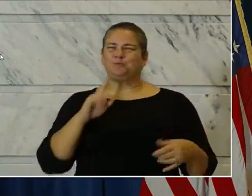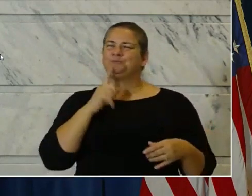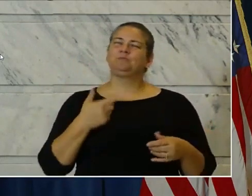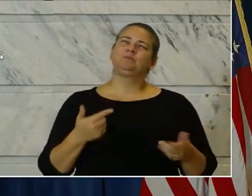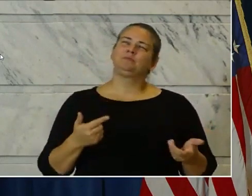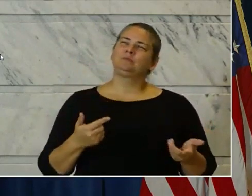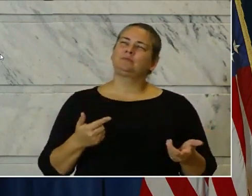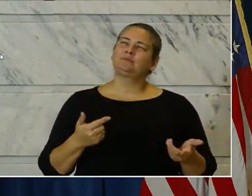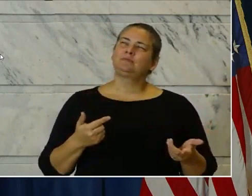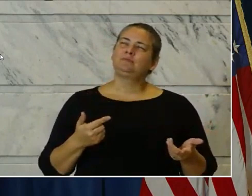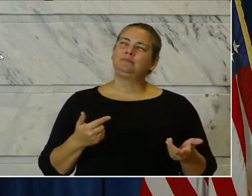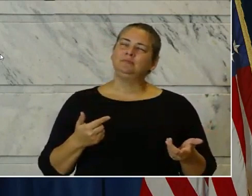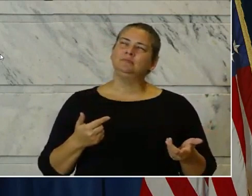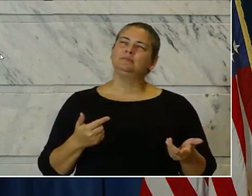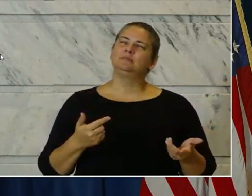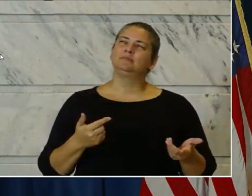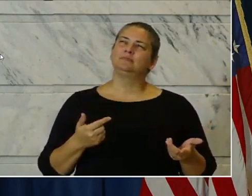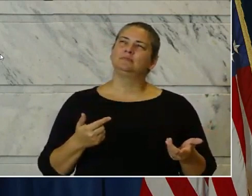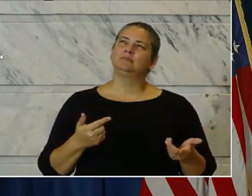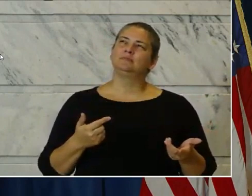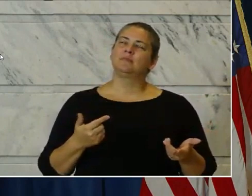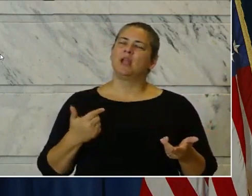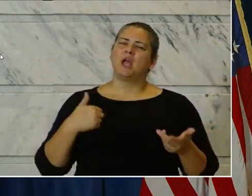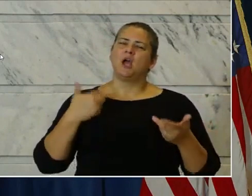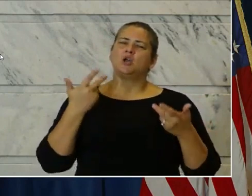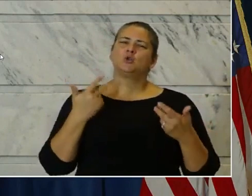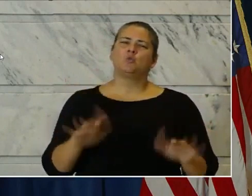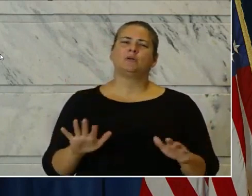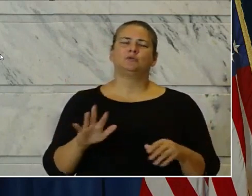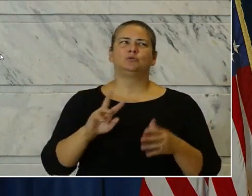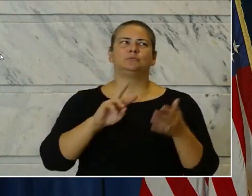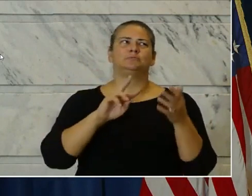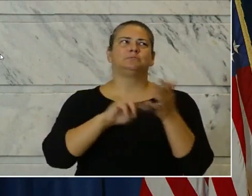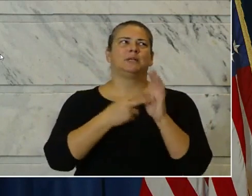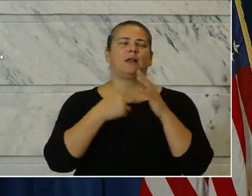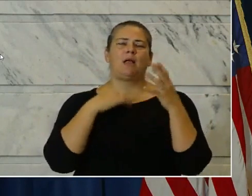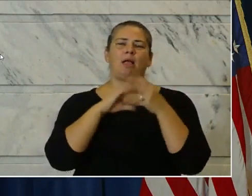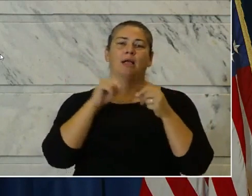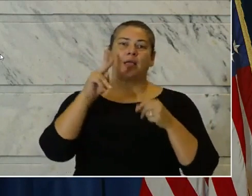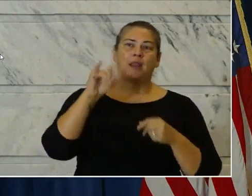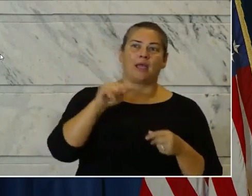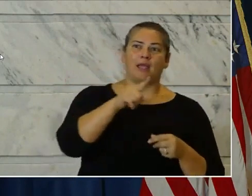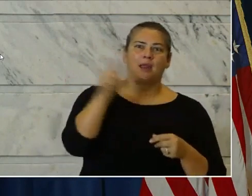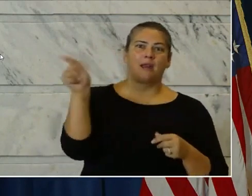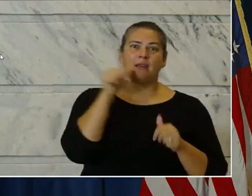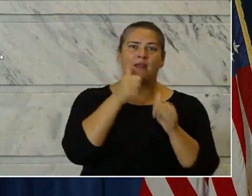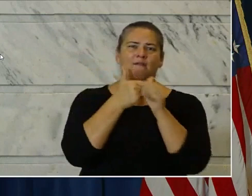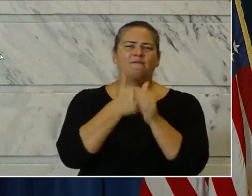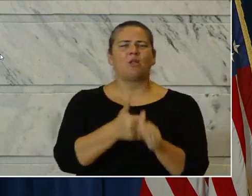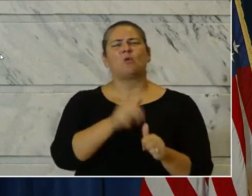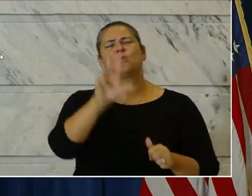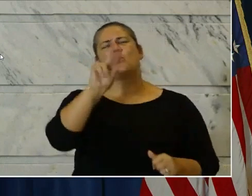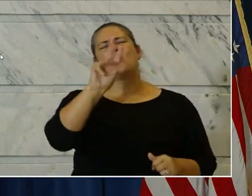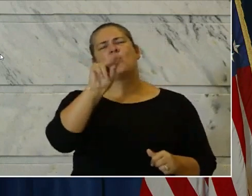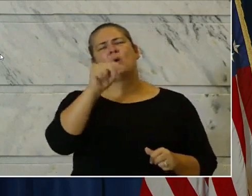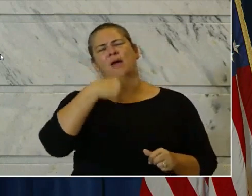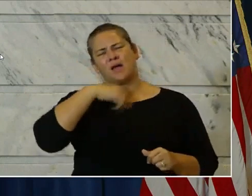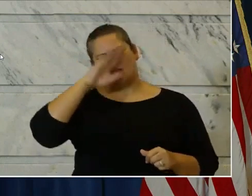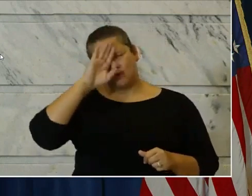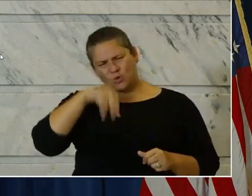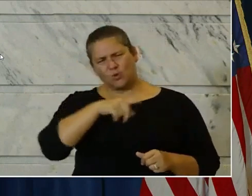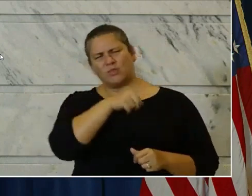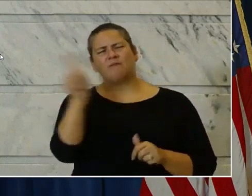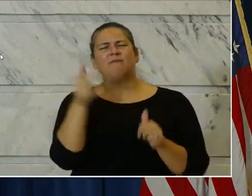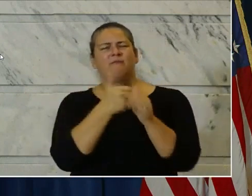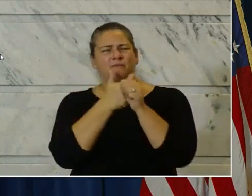I don't want to suggest that most Kentuckians aren't doing it right. Most Kentuckians are doing it right. But we need